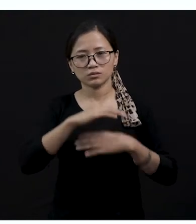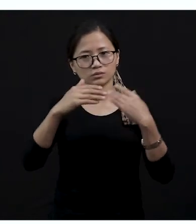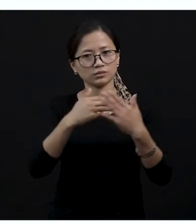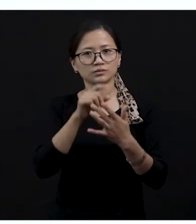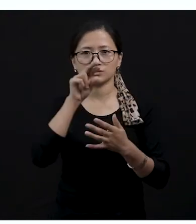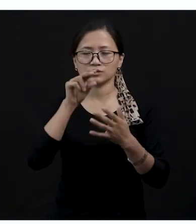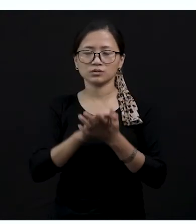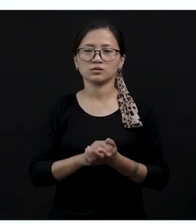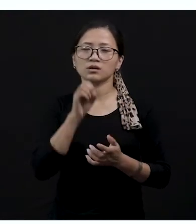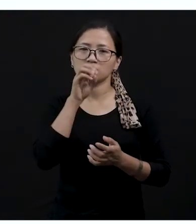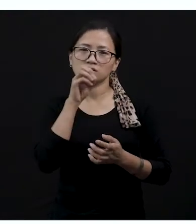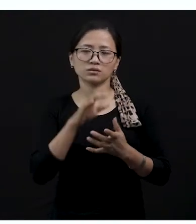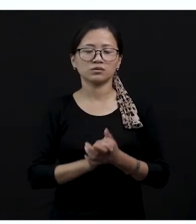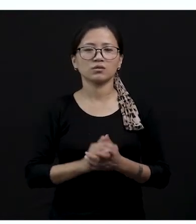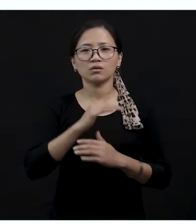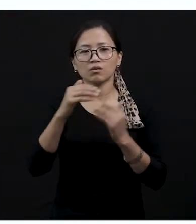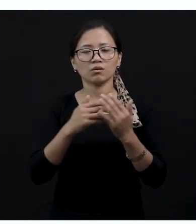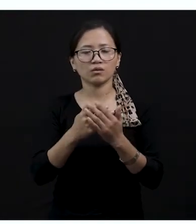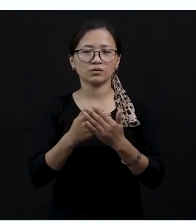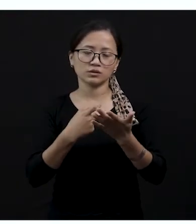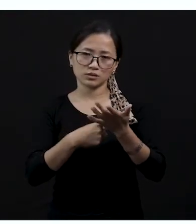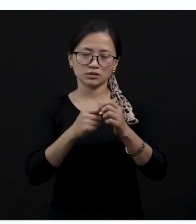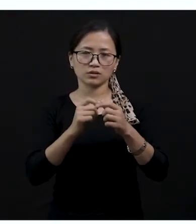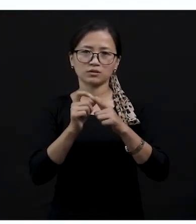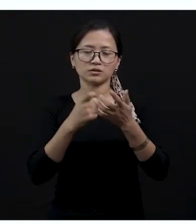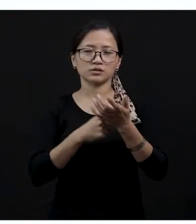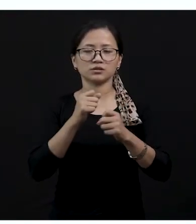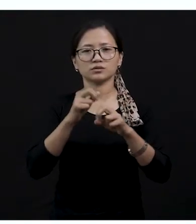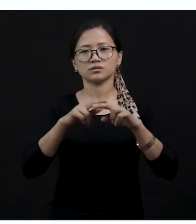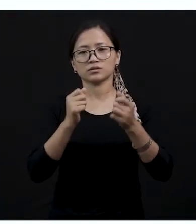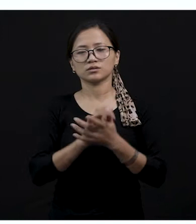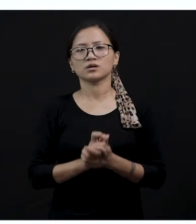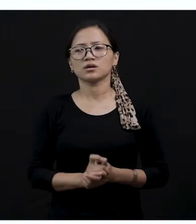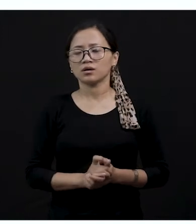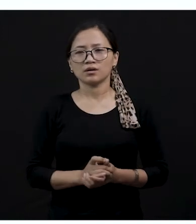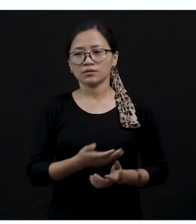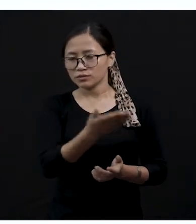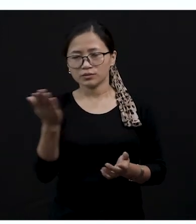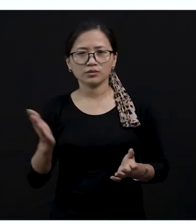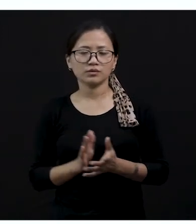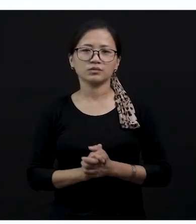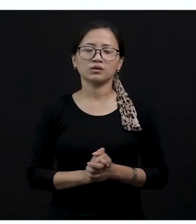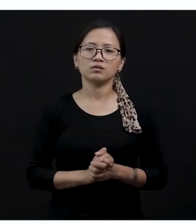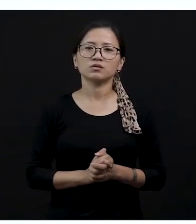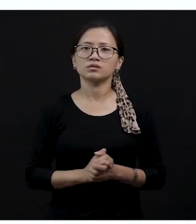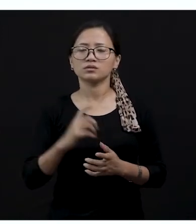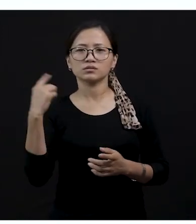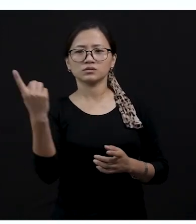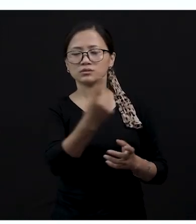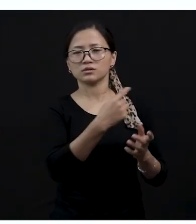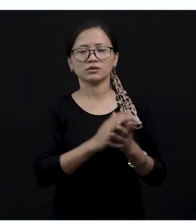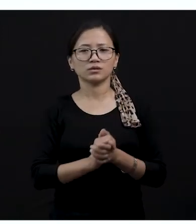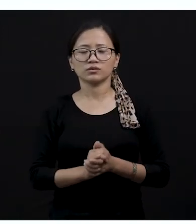okay? And it sounded as if they all laughed. See, their laughter was very funny, okay? All the surrounding cheered